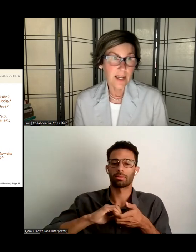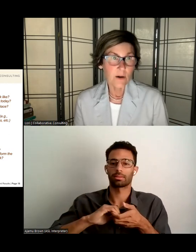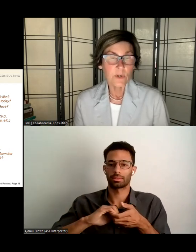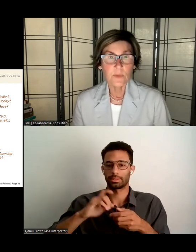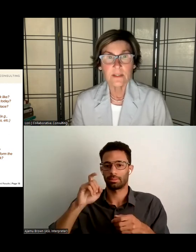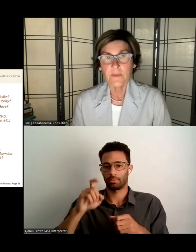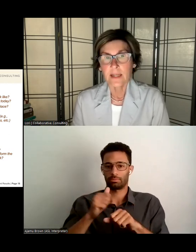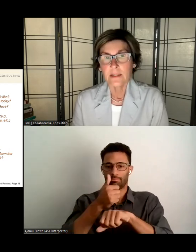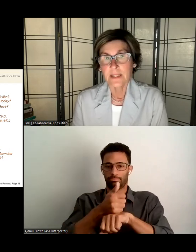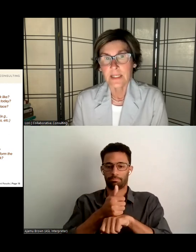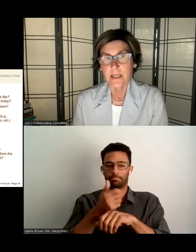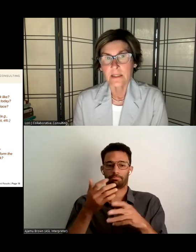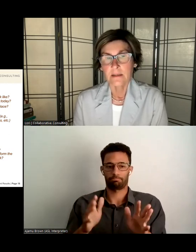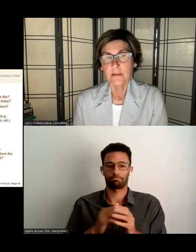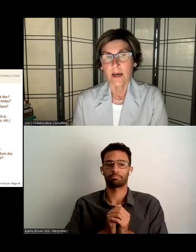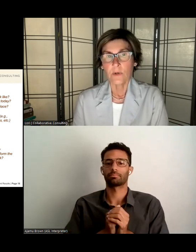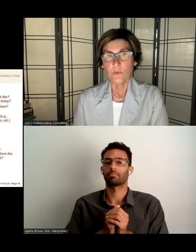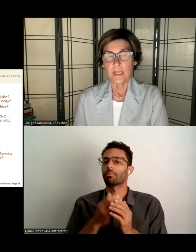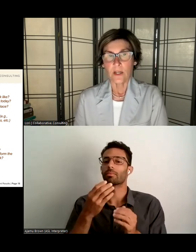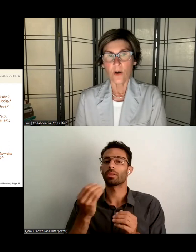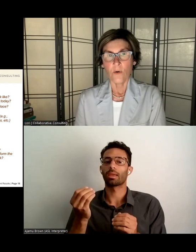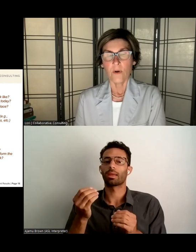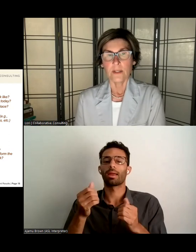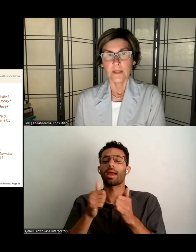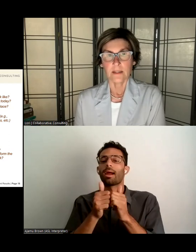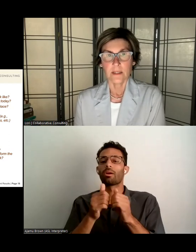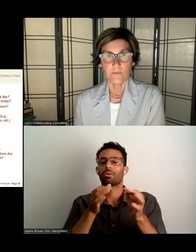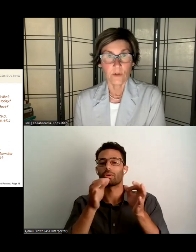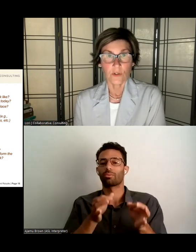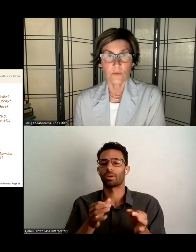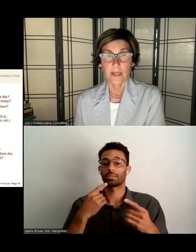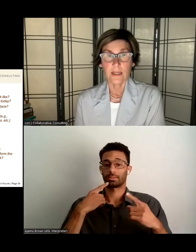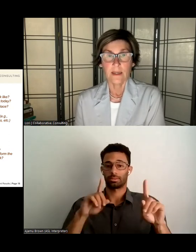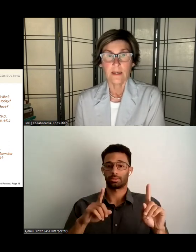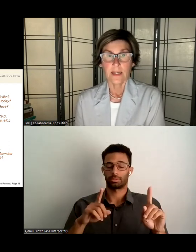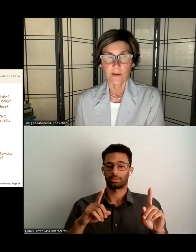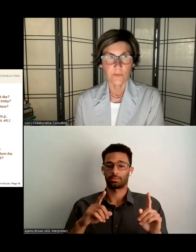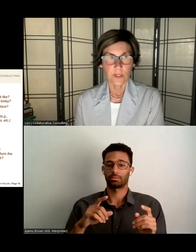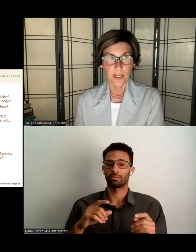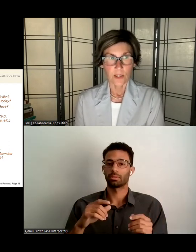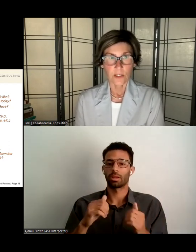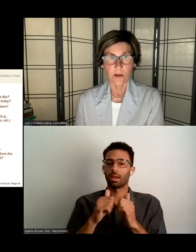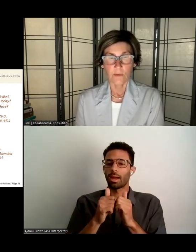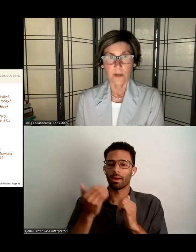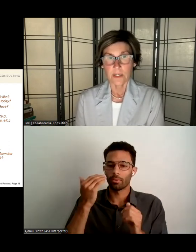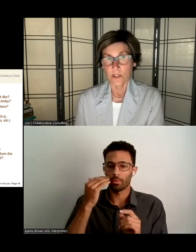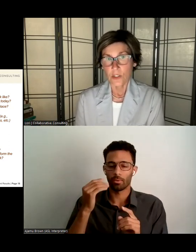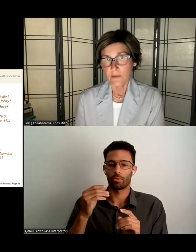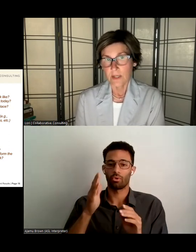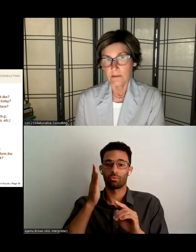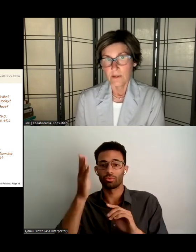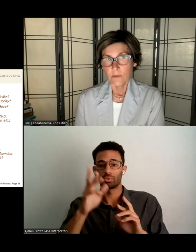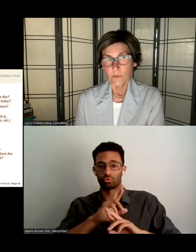And then how would we define success? How would we know that this future-ready California Aging Network